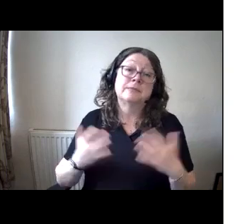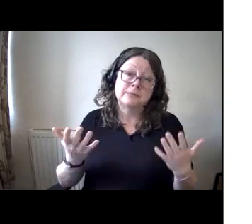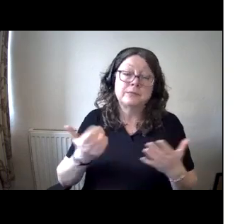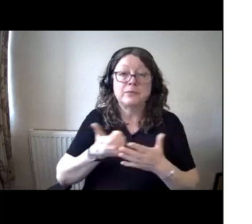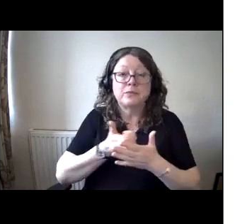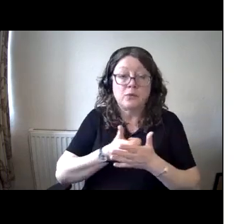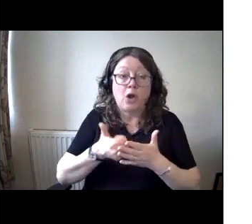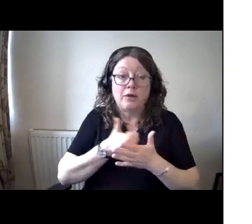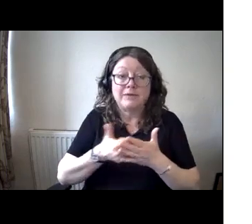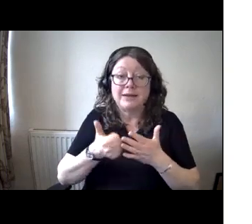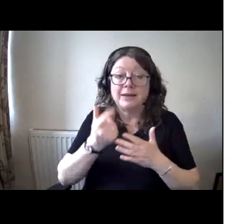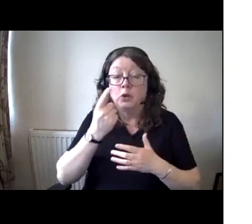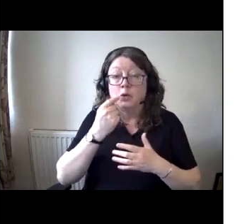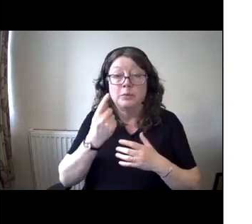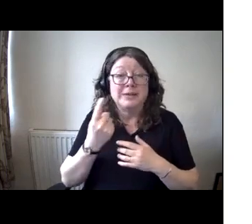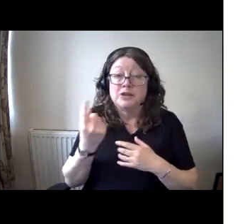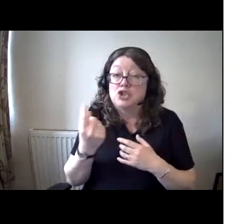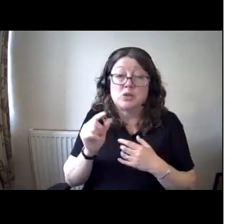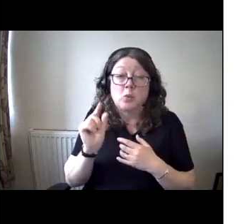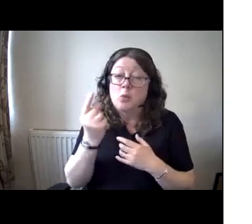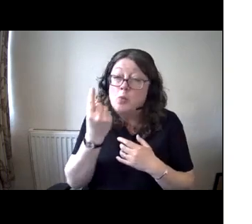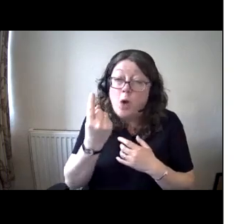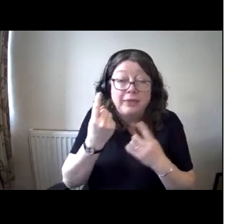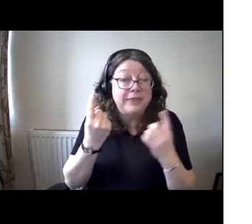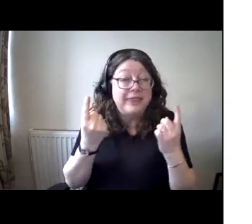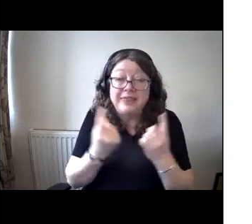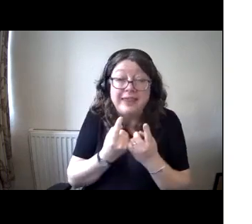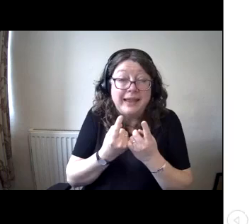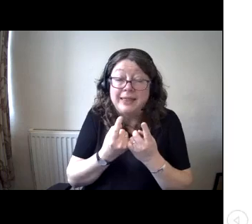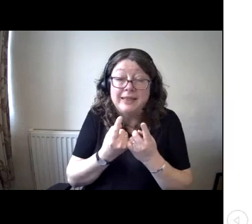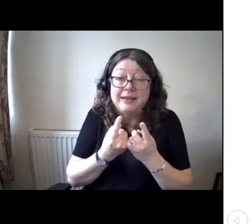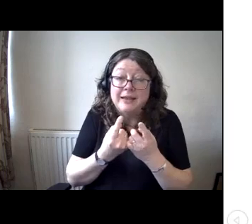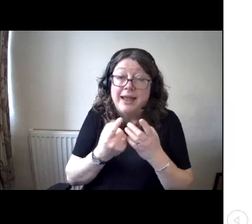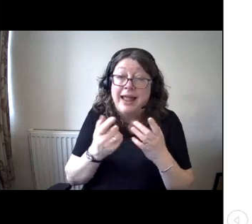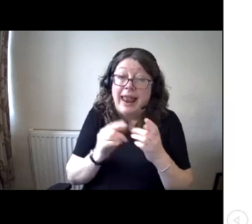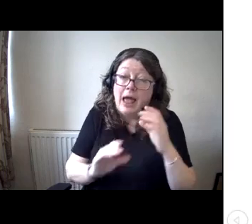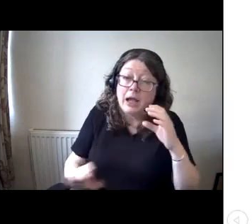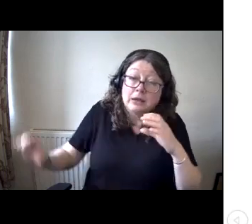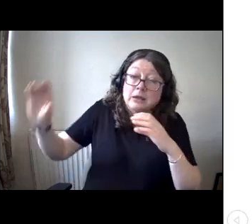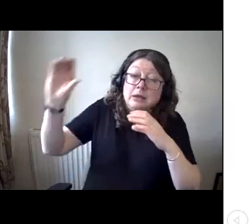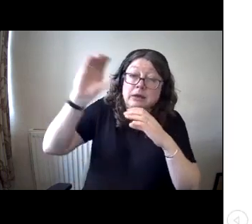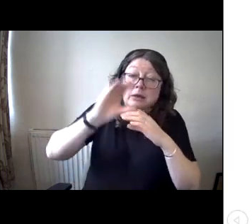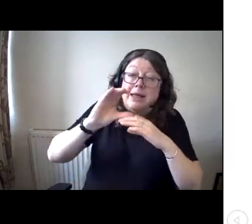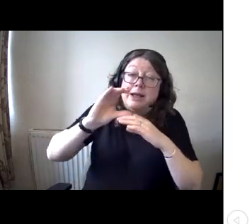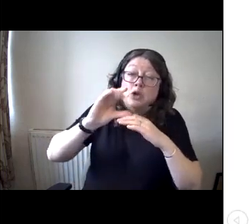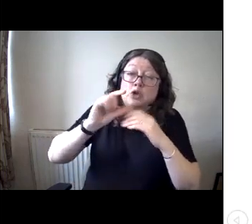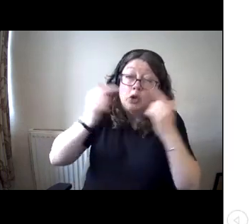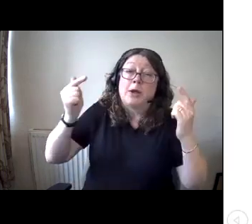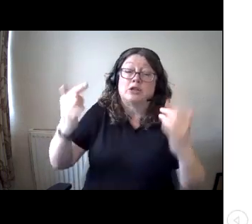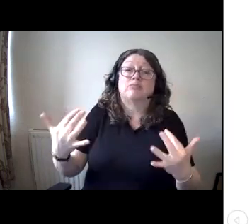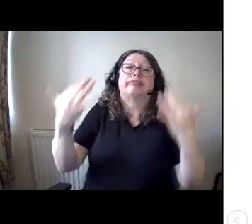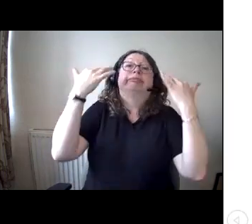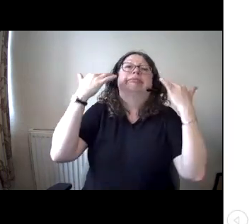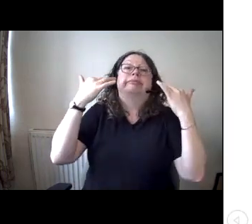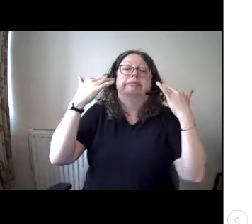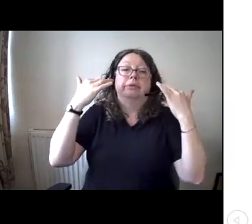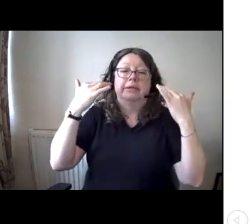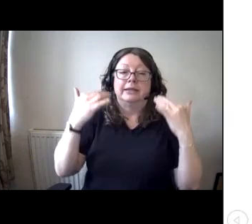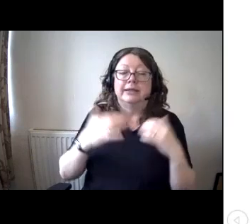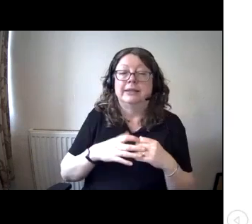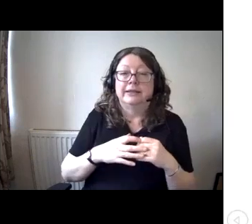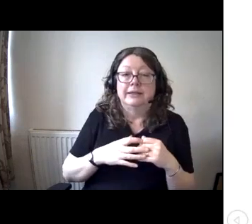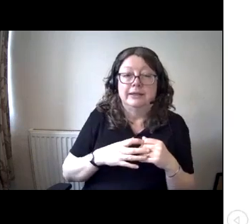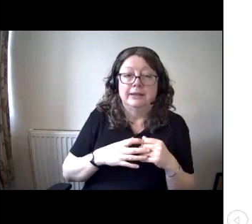one thing that could lead to them becoming overwhelmed. So if we just see on screen here, we've got what we call our stress response